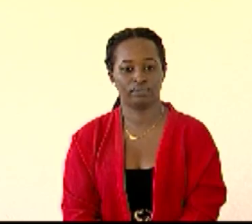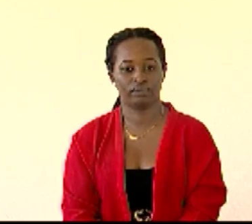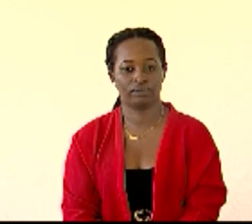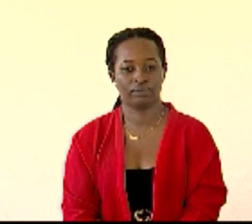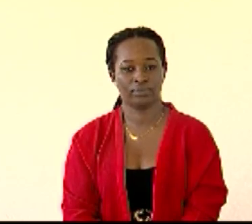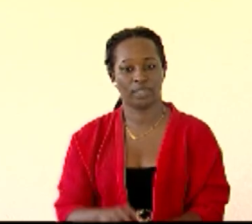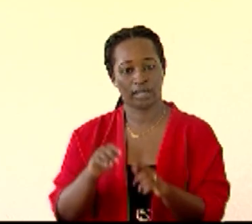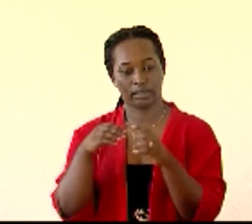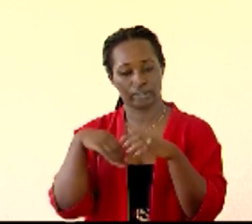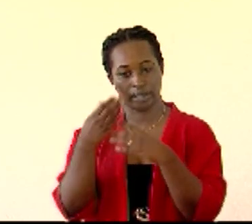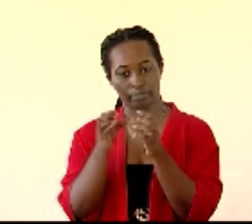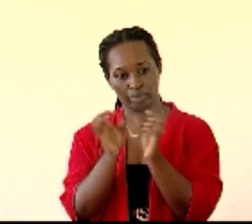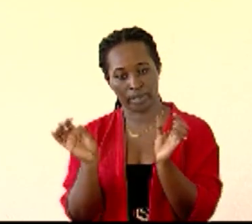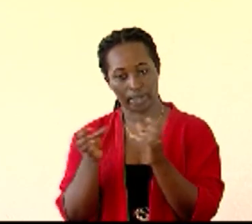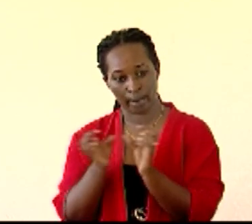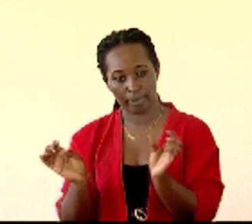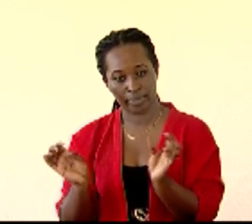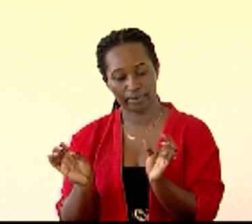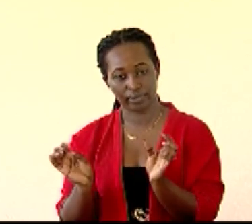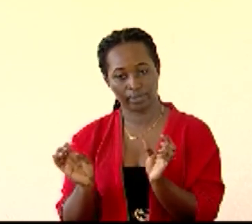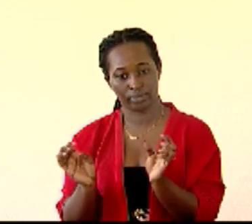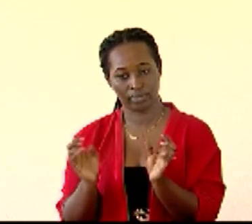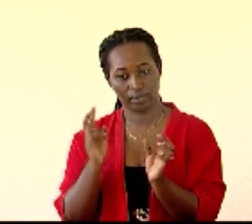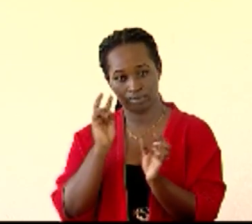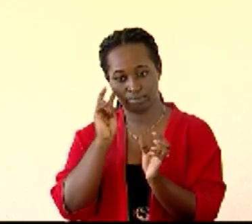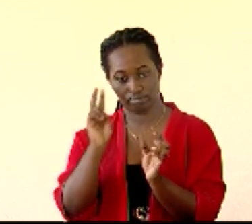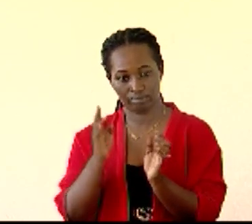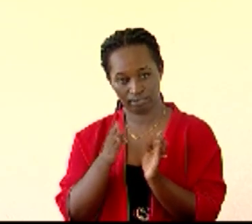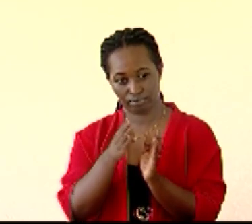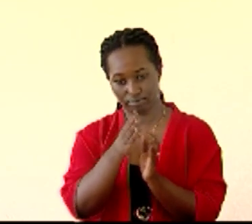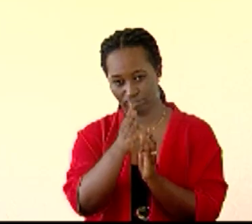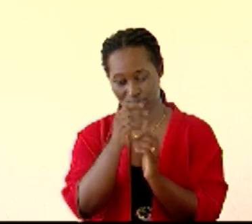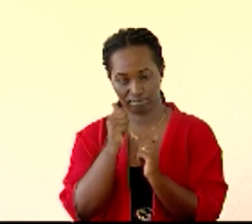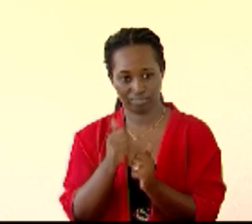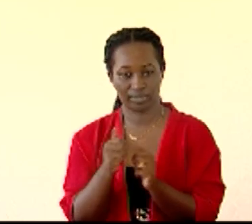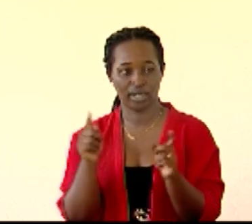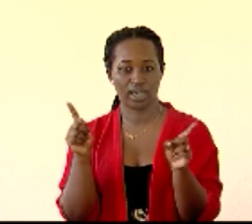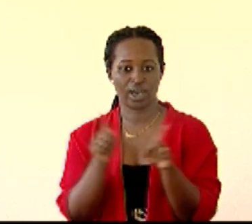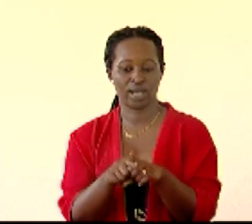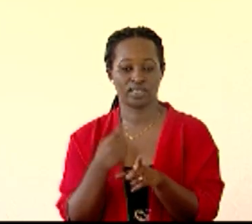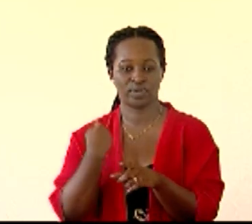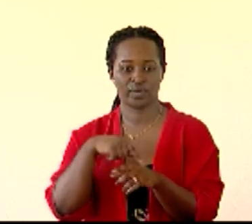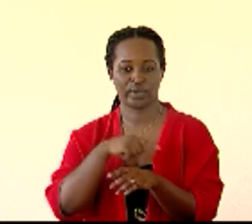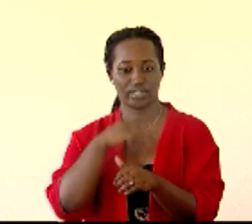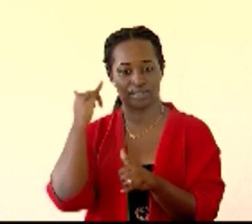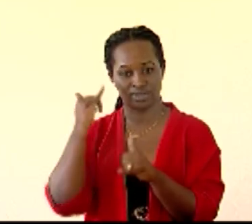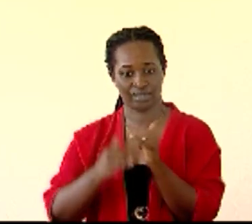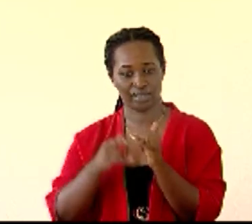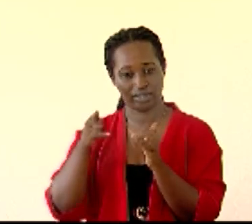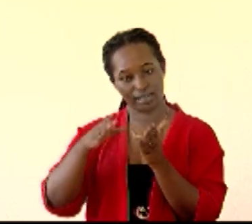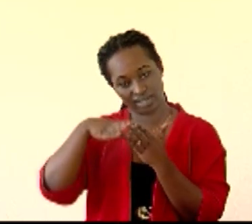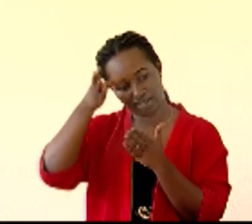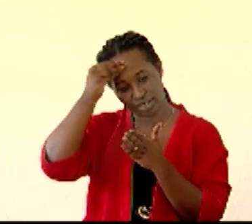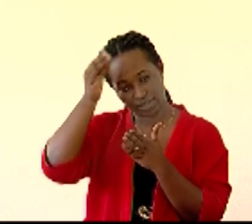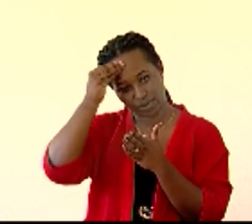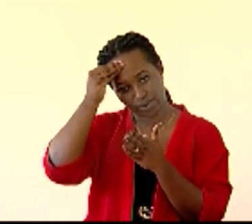and the breakdown. So follow the path very carefully and check as we wrap this up.